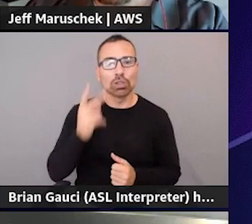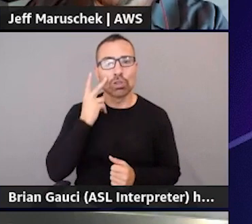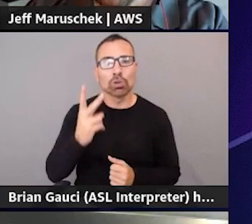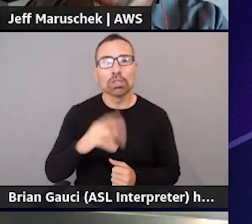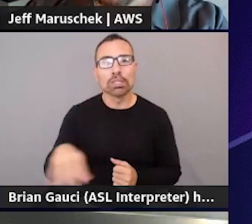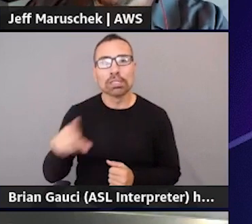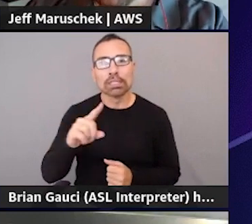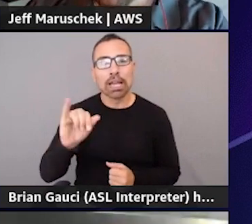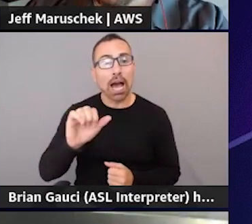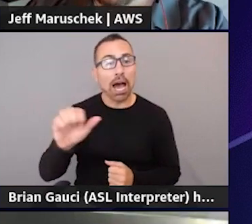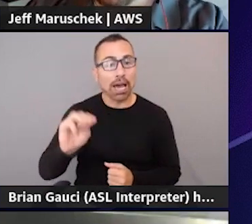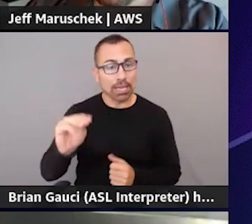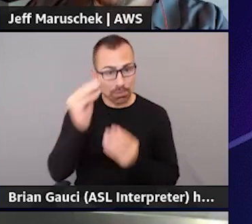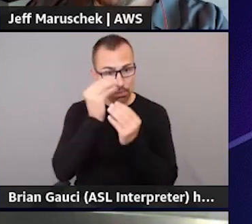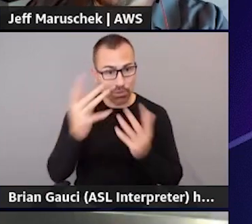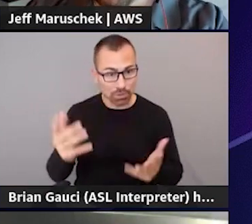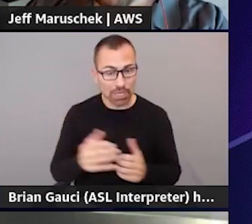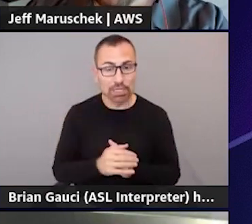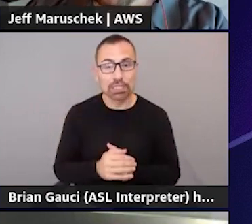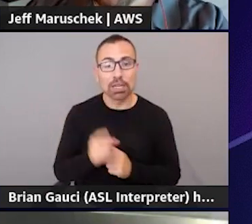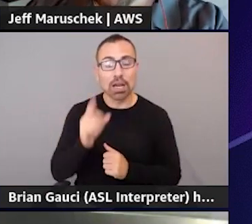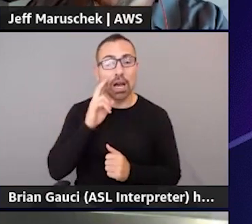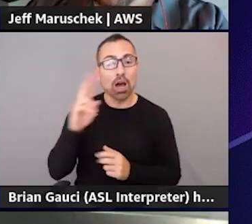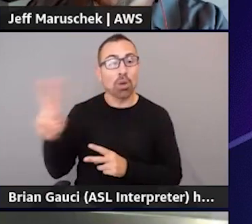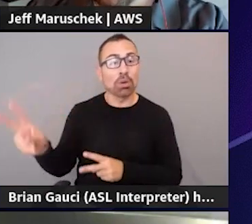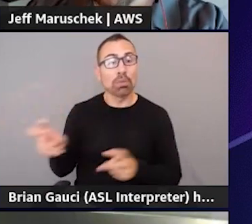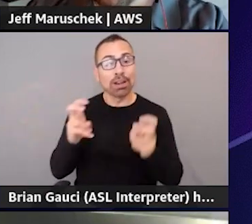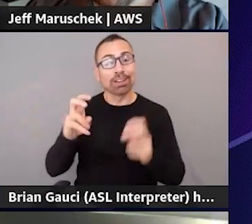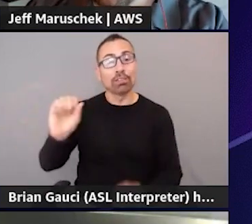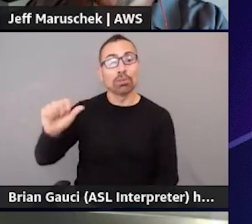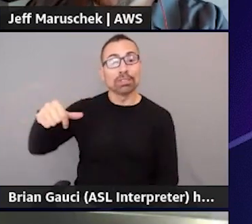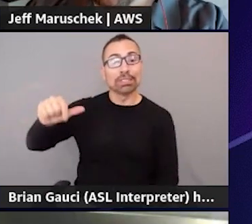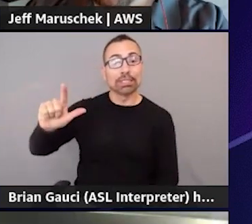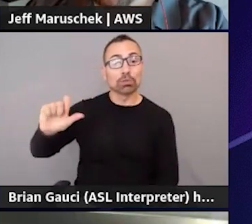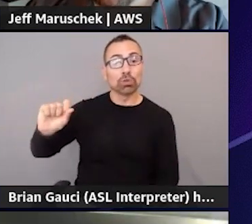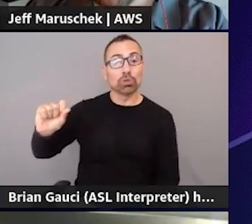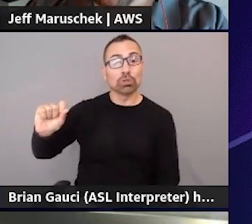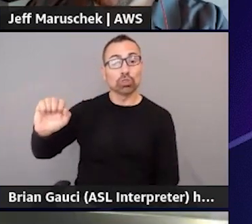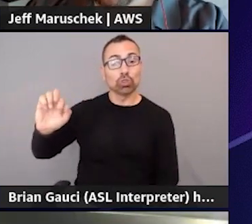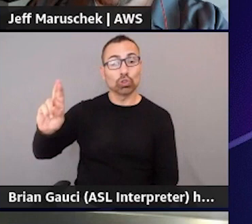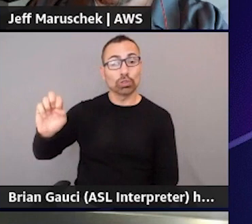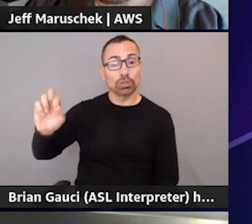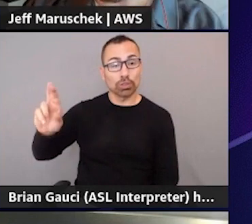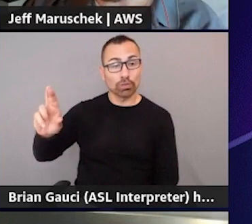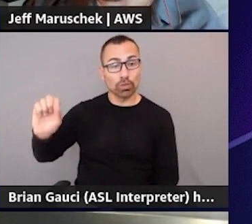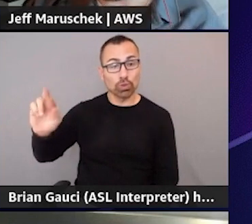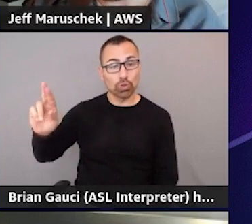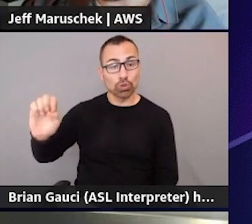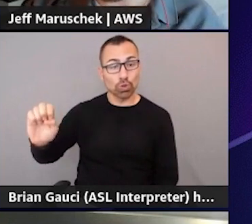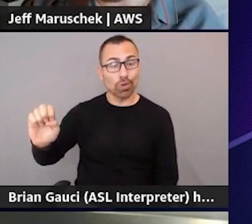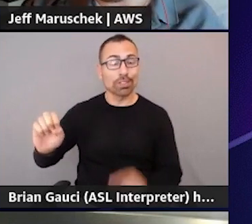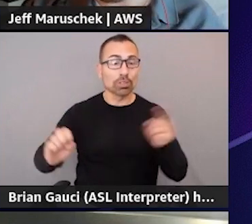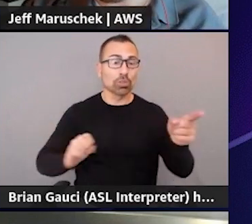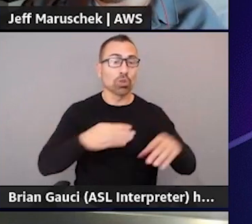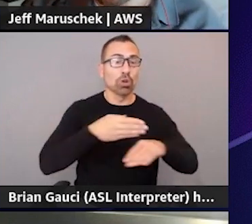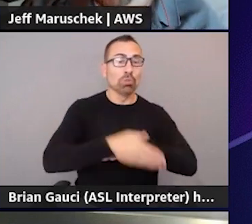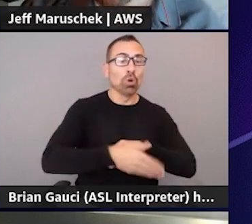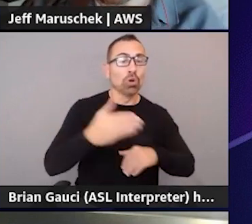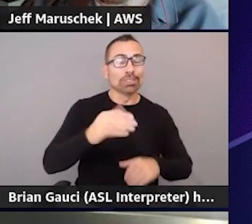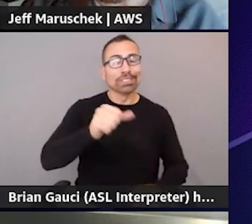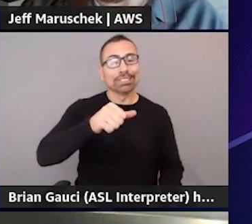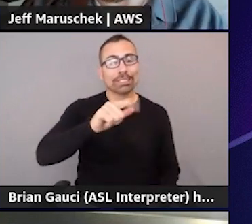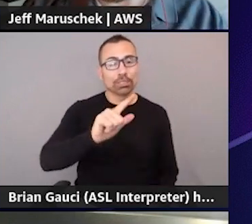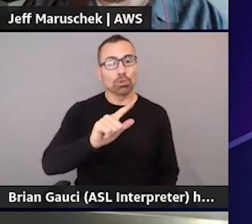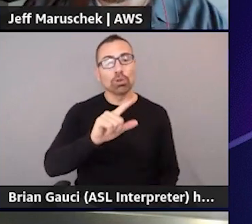to be migrating in this demo from a SQL Server source database to a PostgreSQL target database. And in here, is